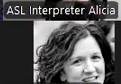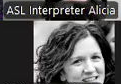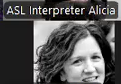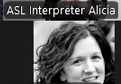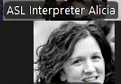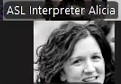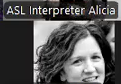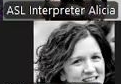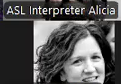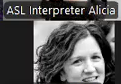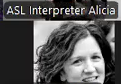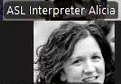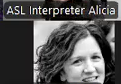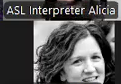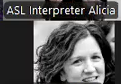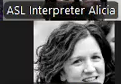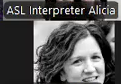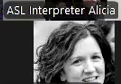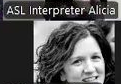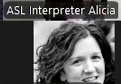the other funding in this table.